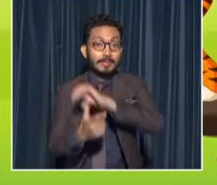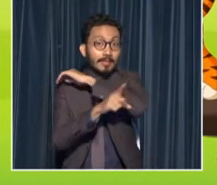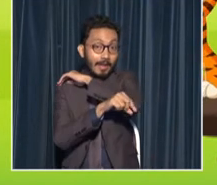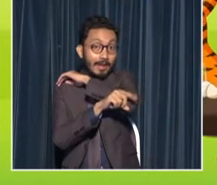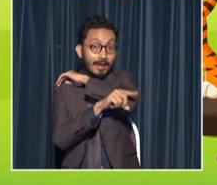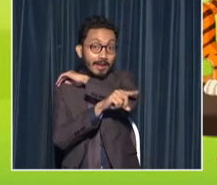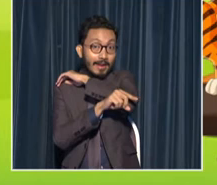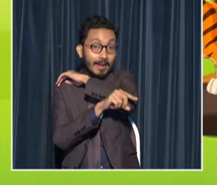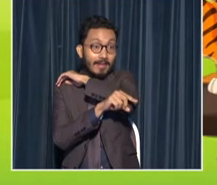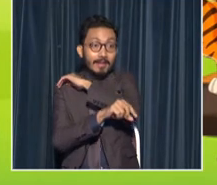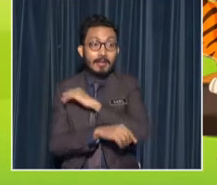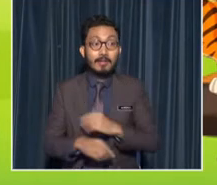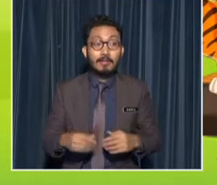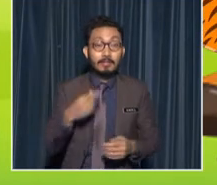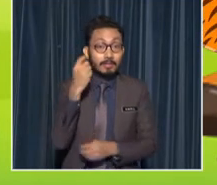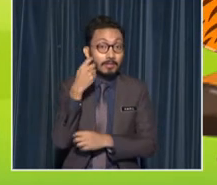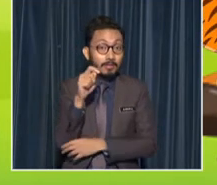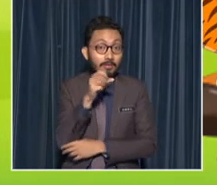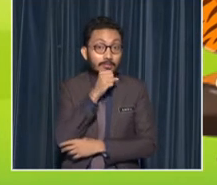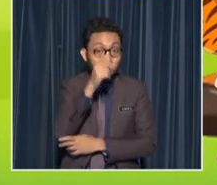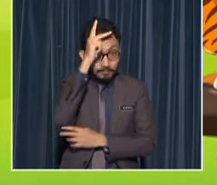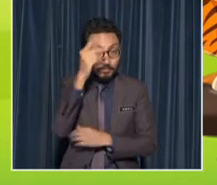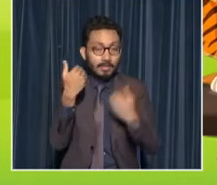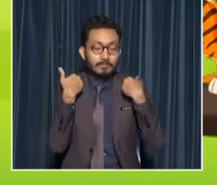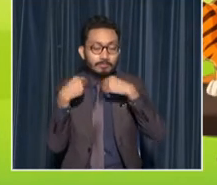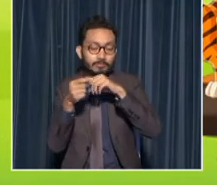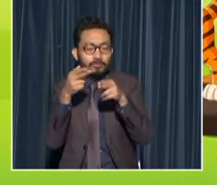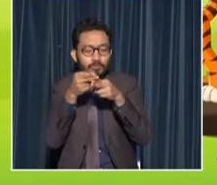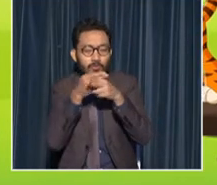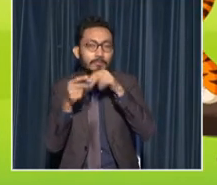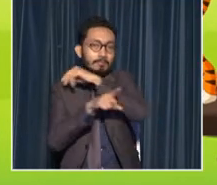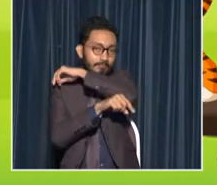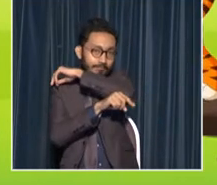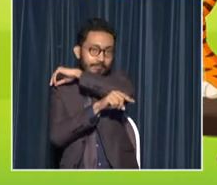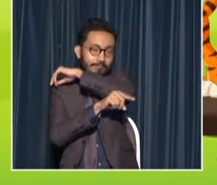Tail. The goat has a short tail.